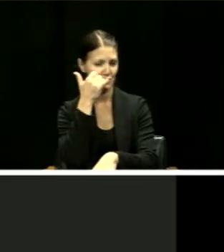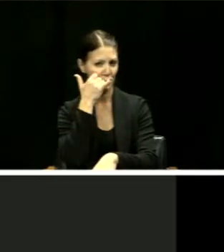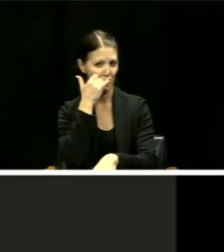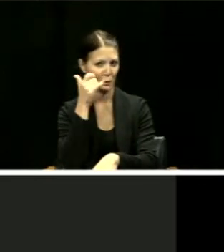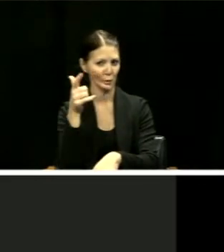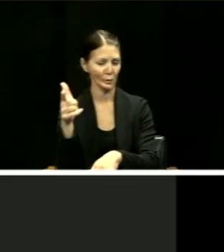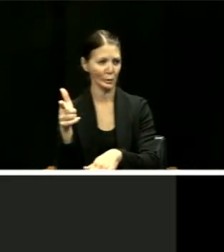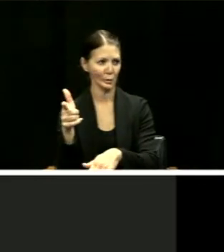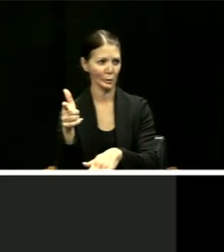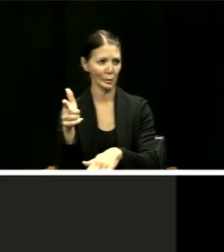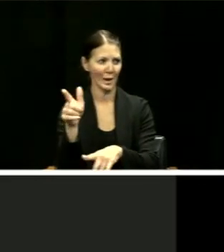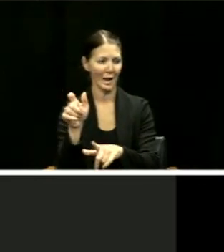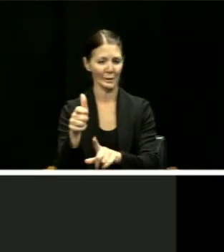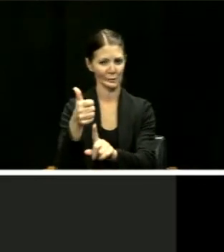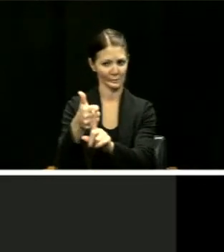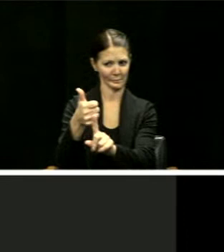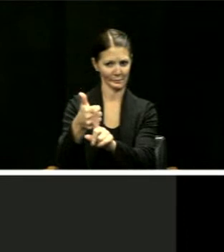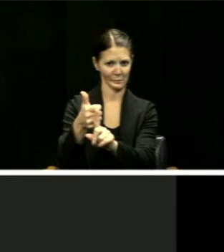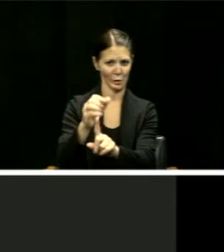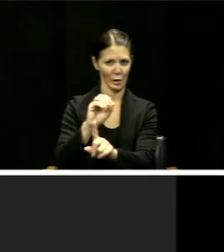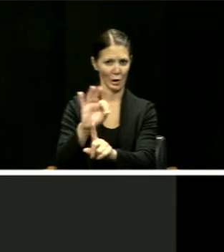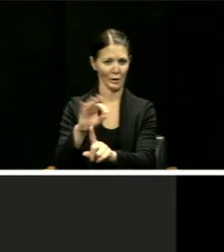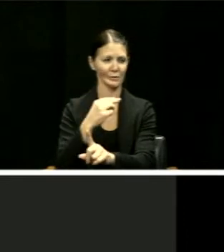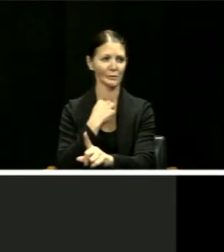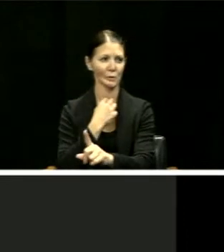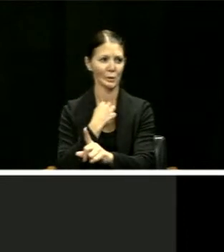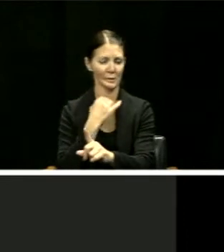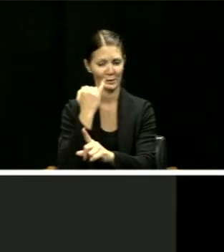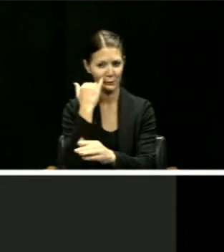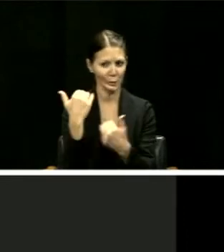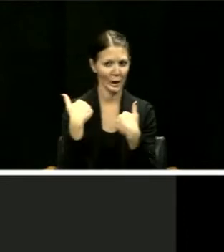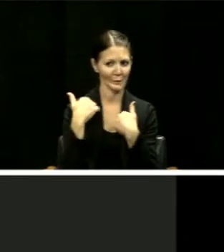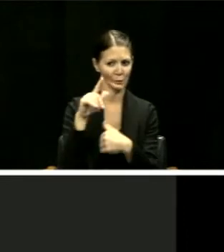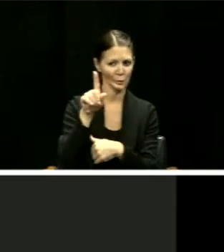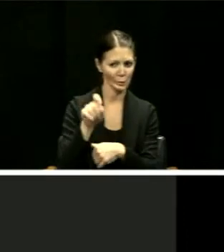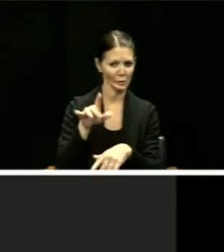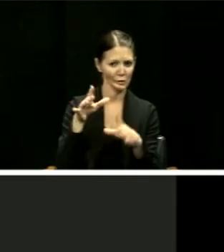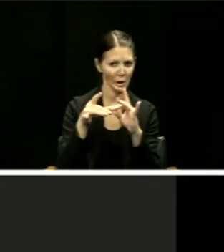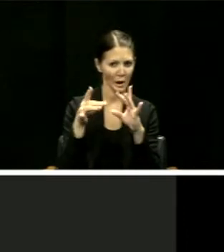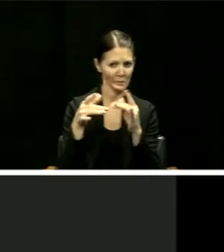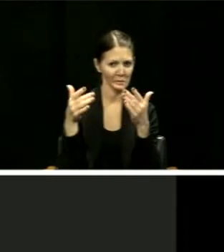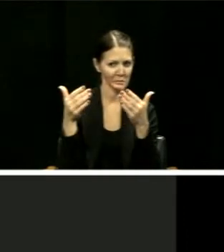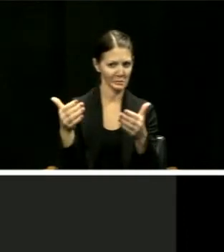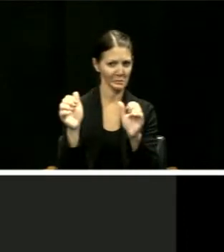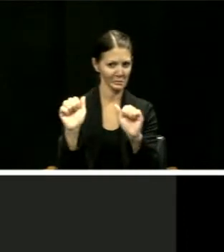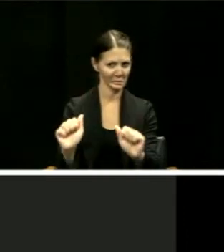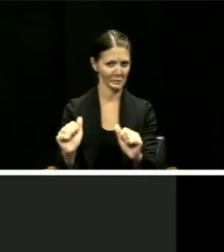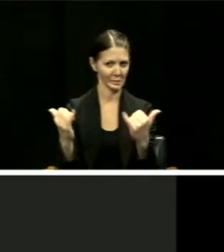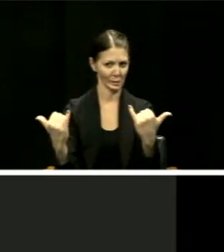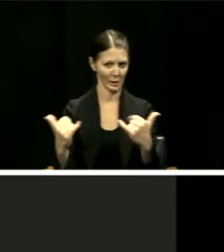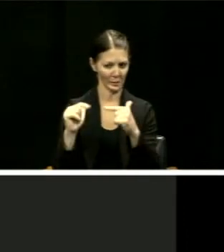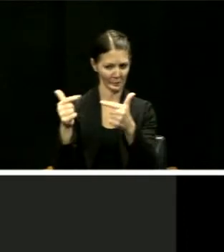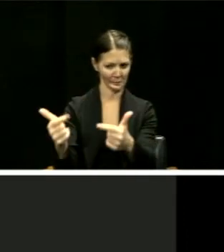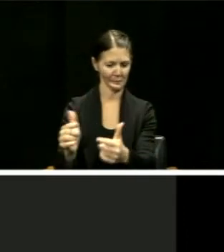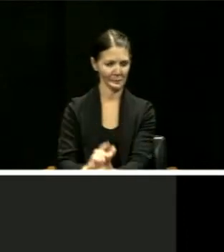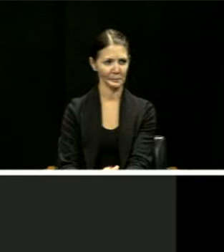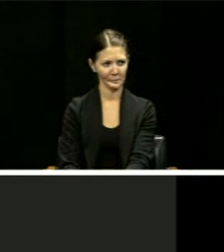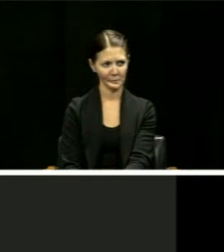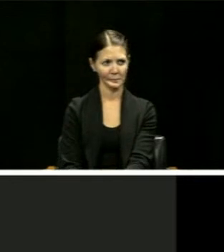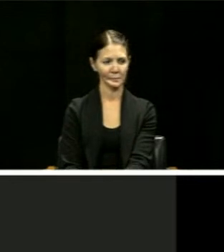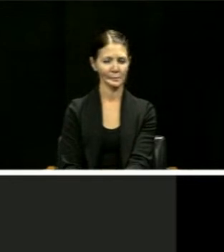star 6 to unmute your line. If you have a question or a comment, you may ask now.